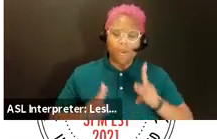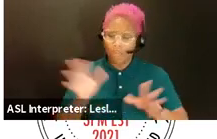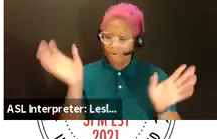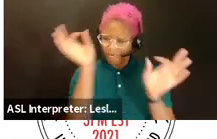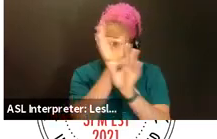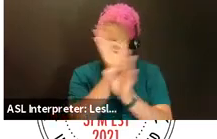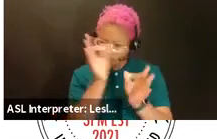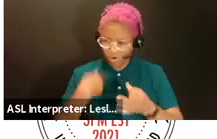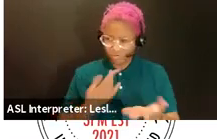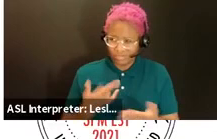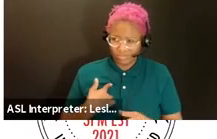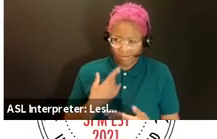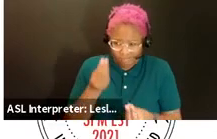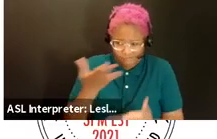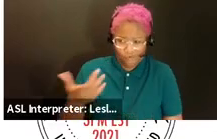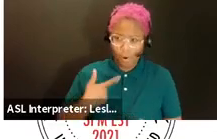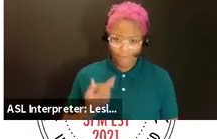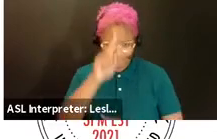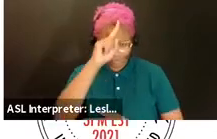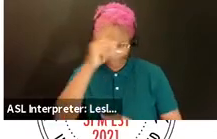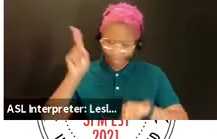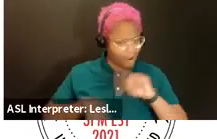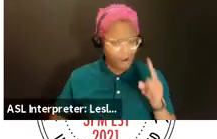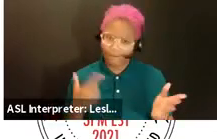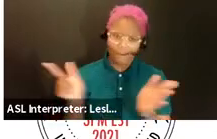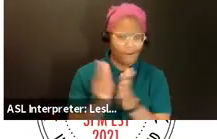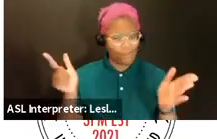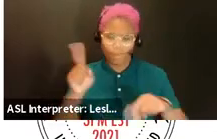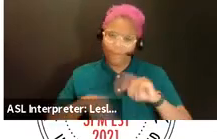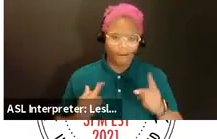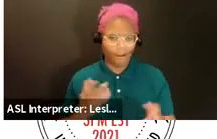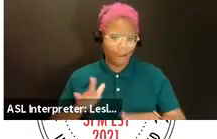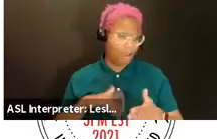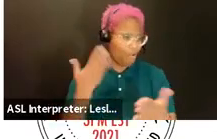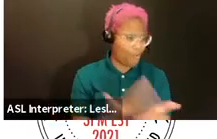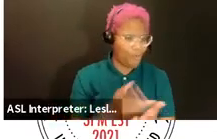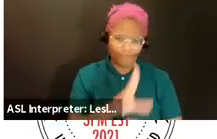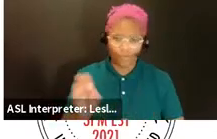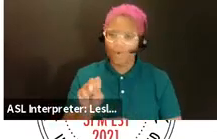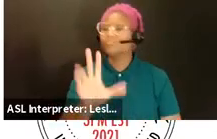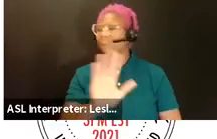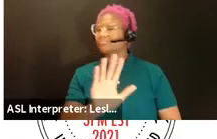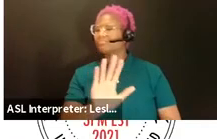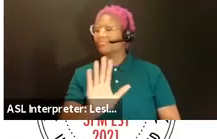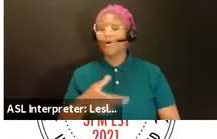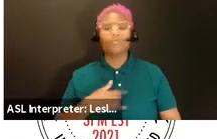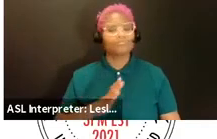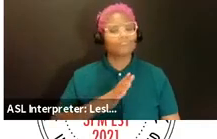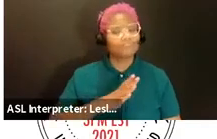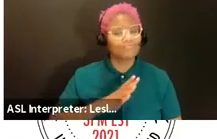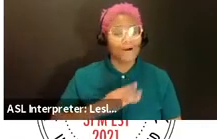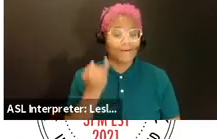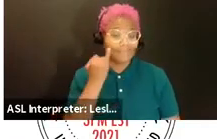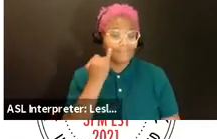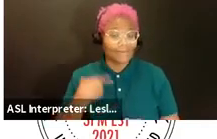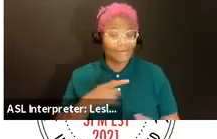Norwegian, I can't travel to the US right now. That's not what it's about. It's, where are you? Are you, if you're Norwegian, but you're in Jamaica, well, you don't